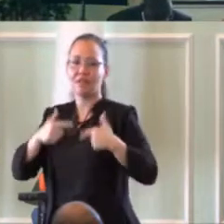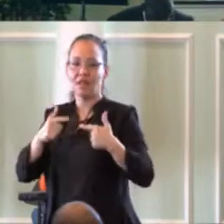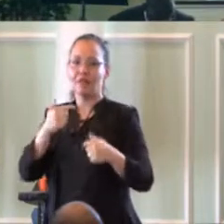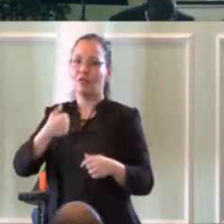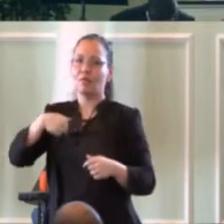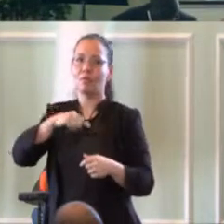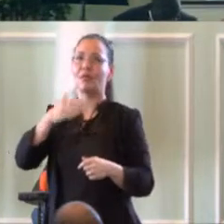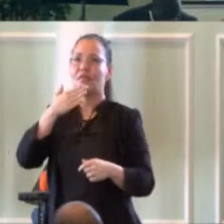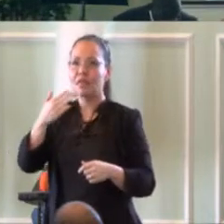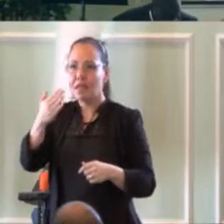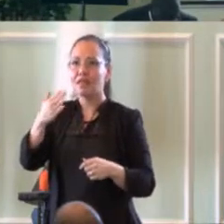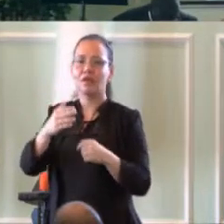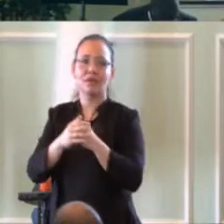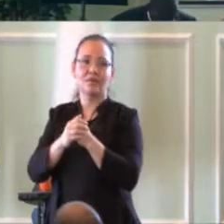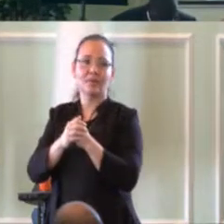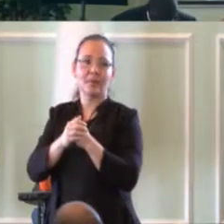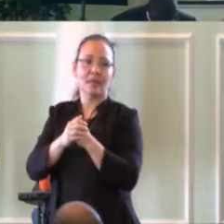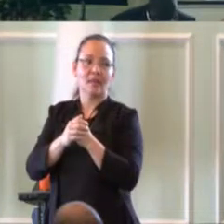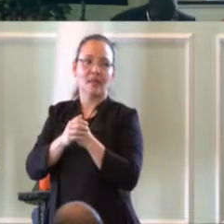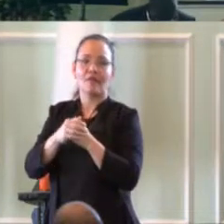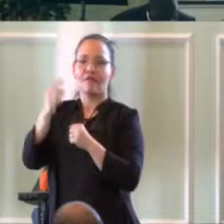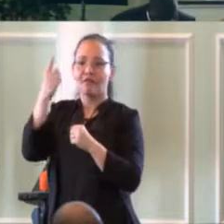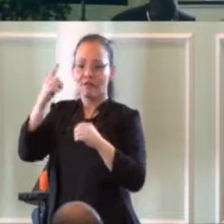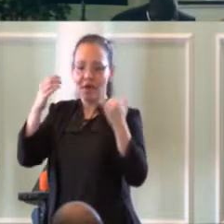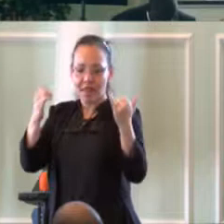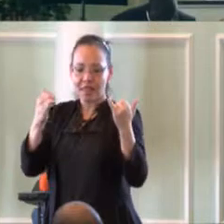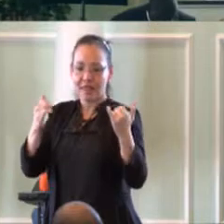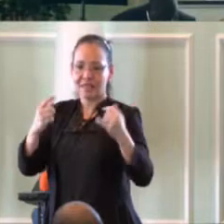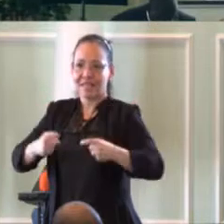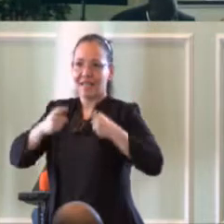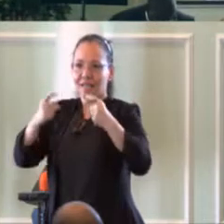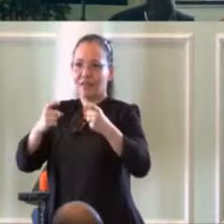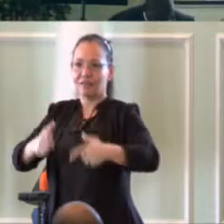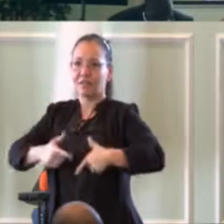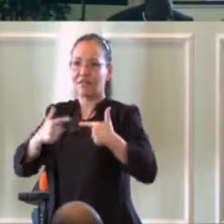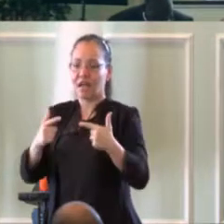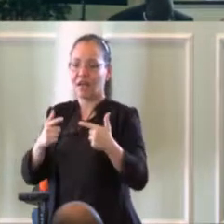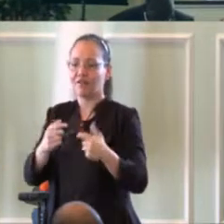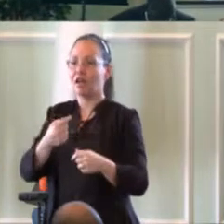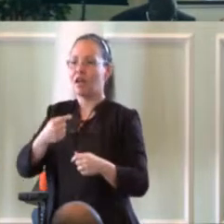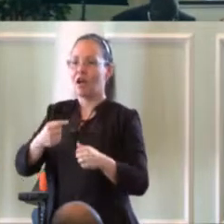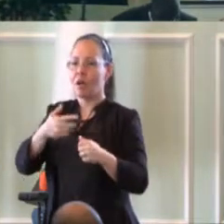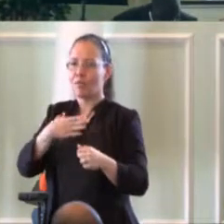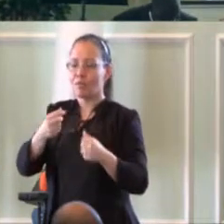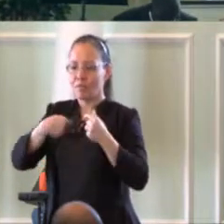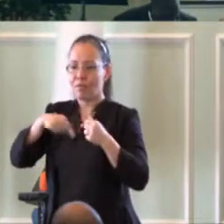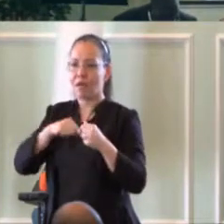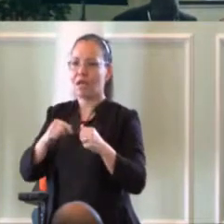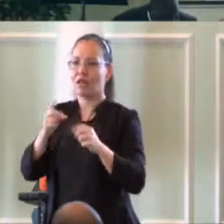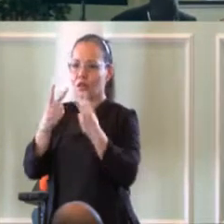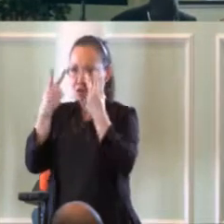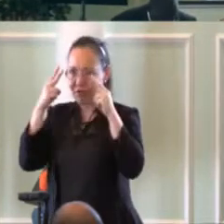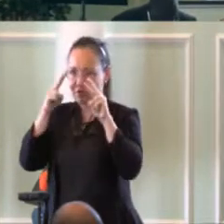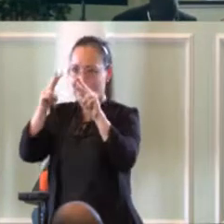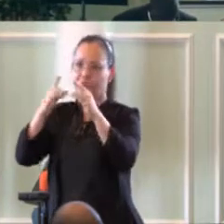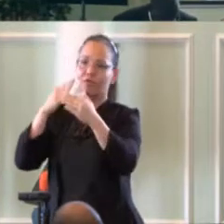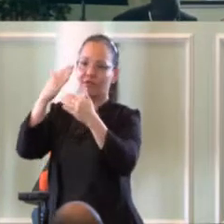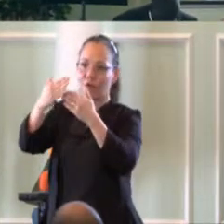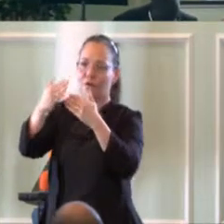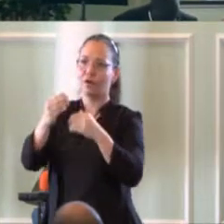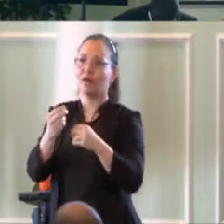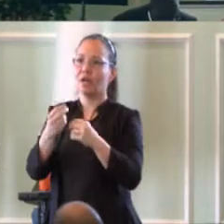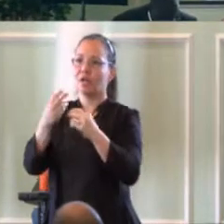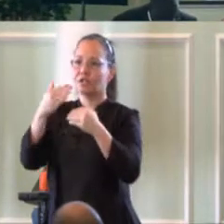to have this gift of life, and we treasure it, but we are so looking forward to our lives being made new with you in